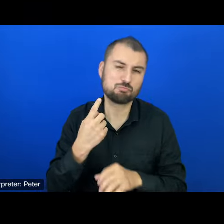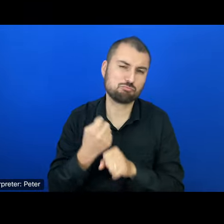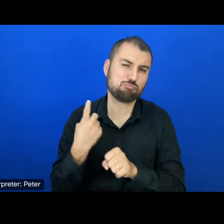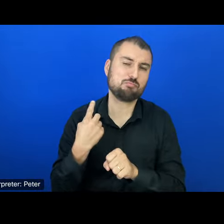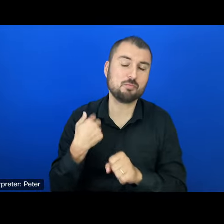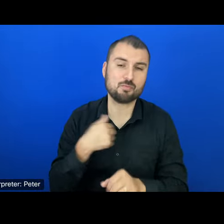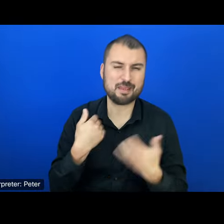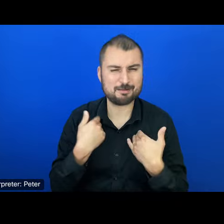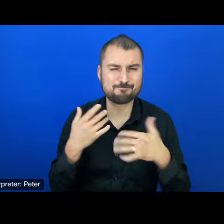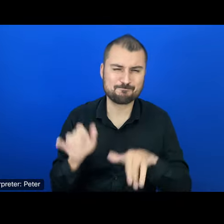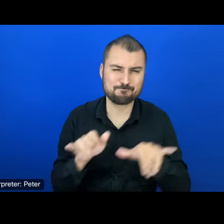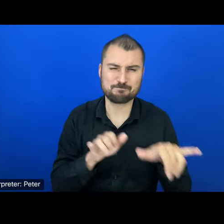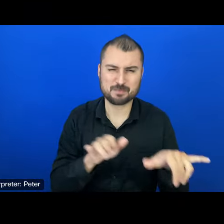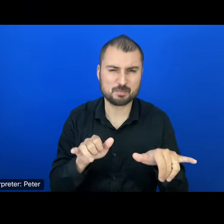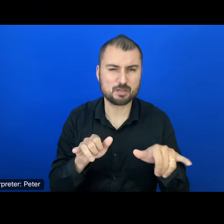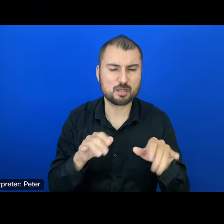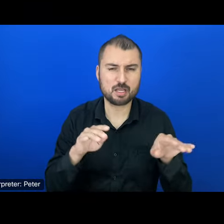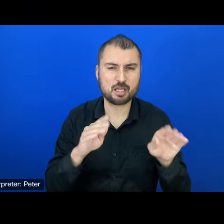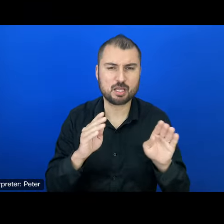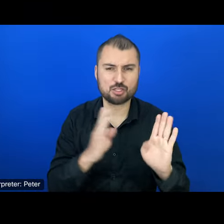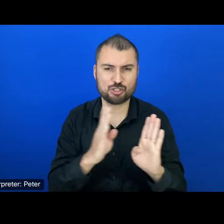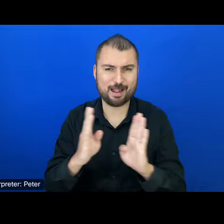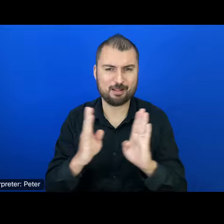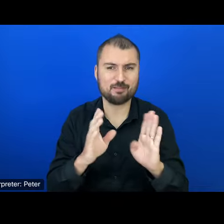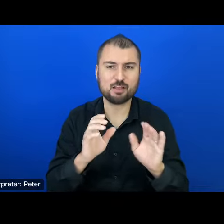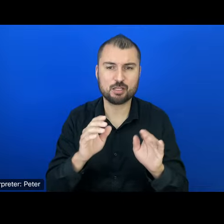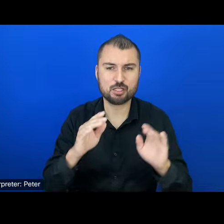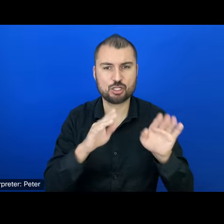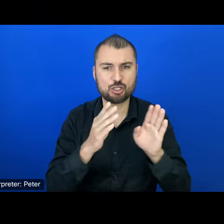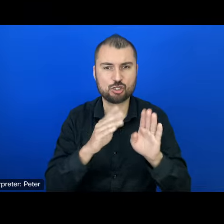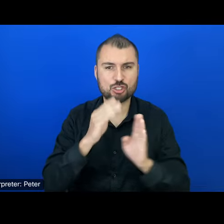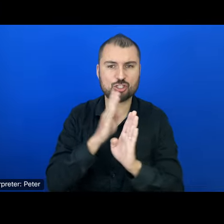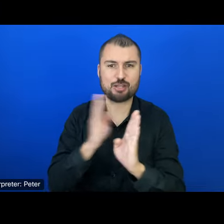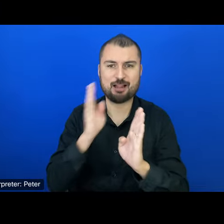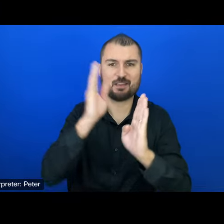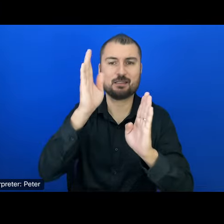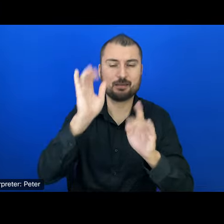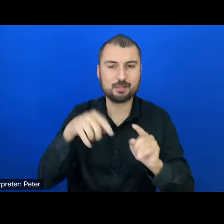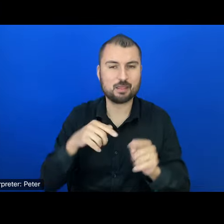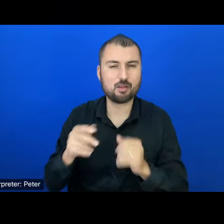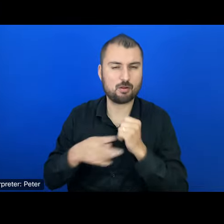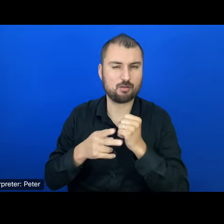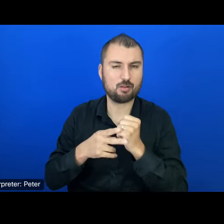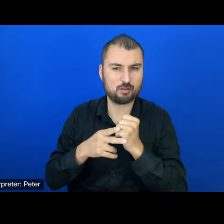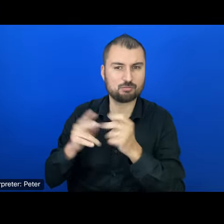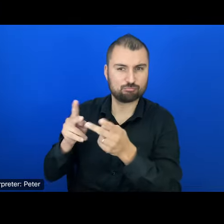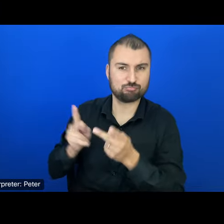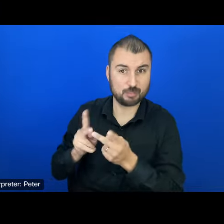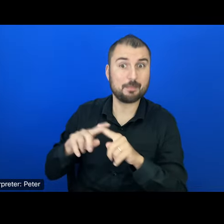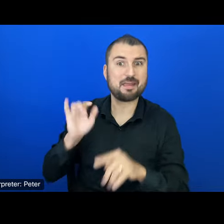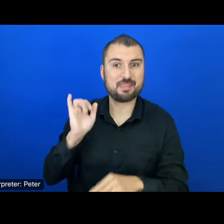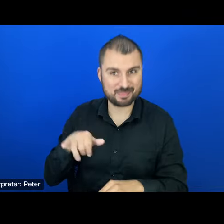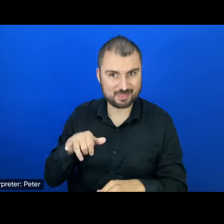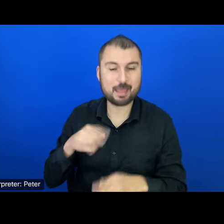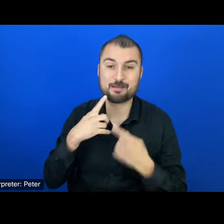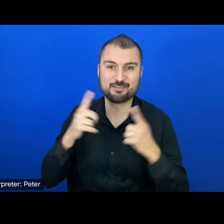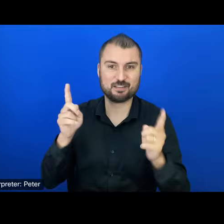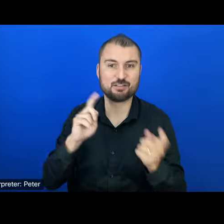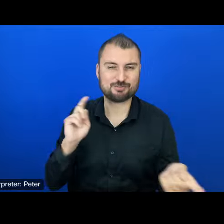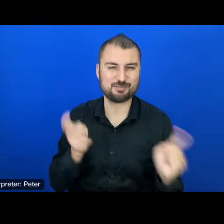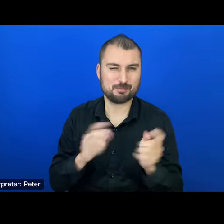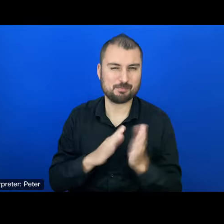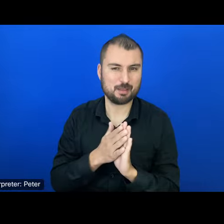in our archaeology storage. That was able to be successfully converted to manual because it